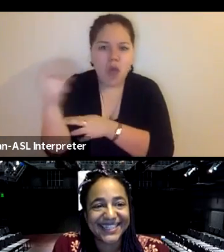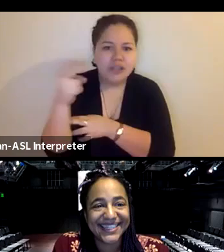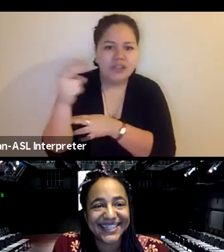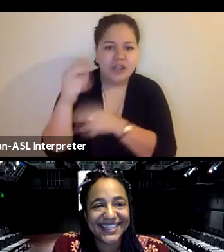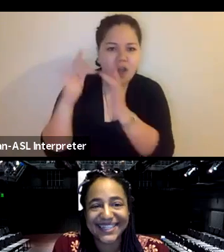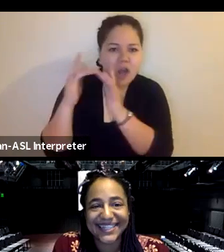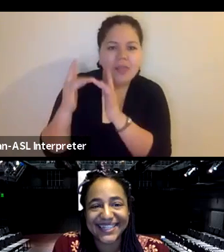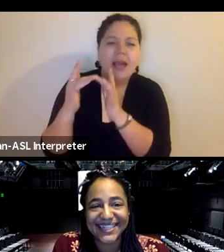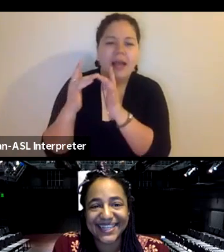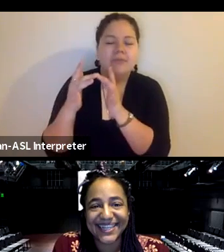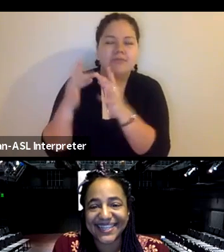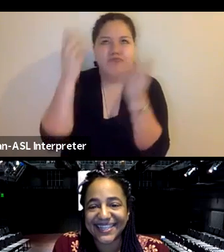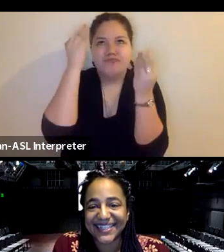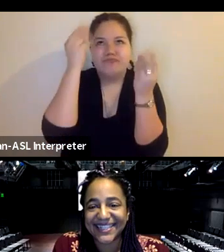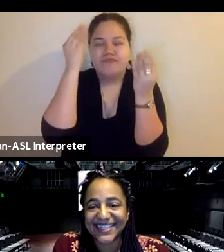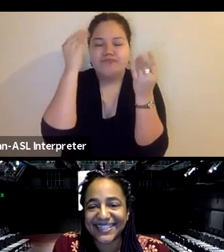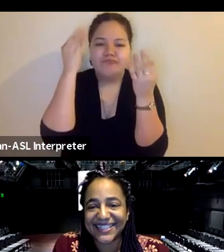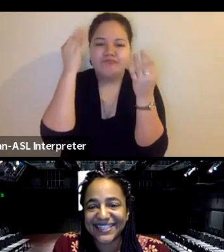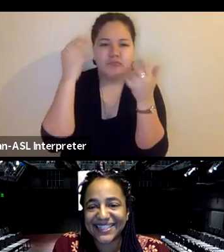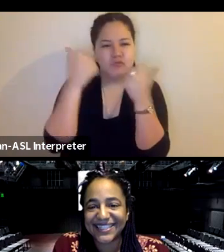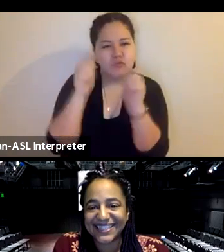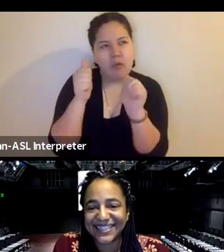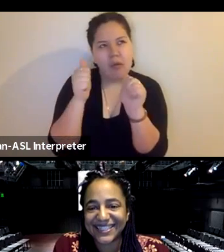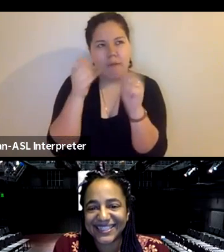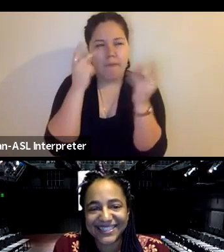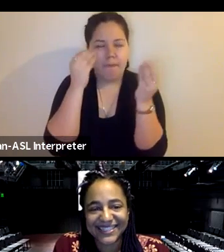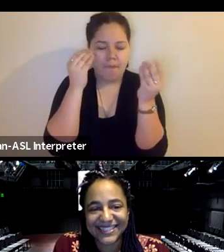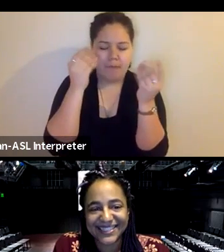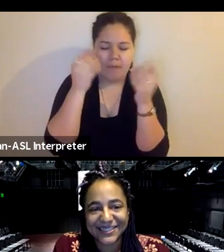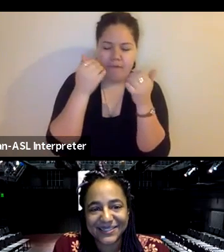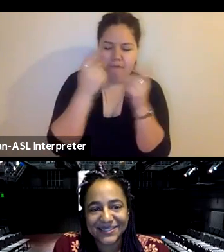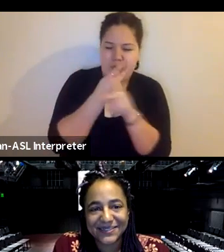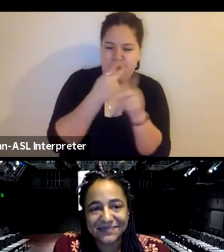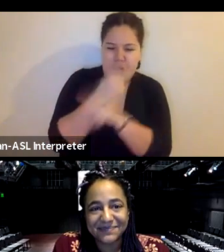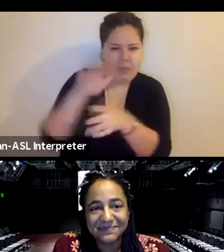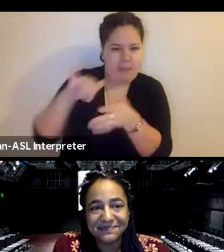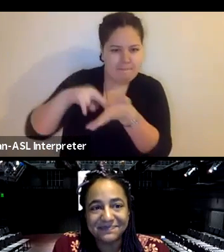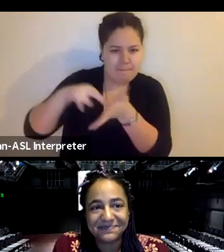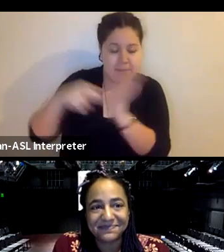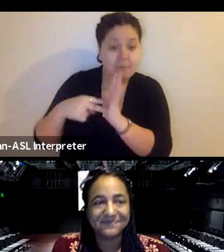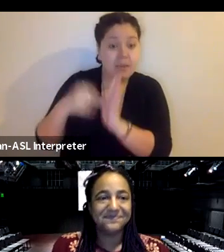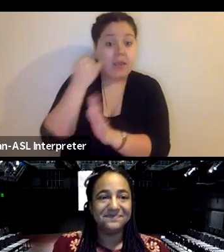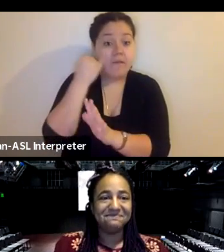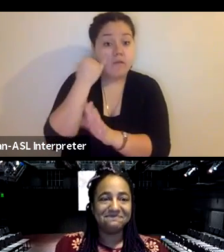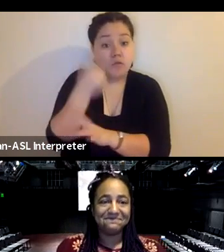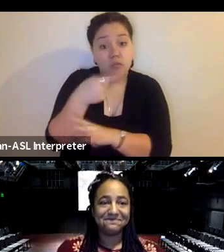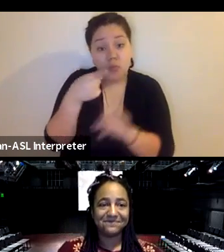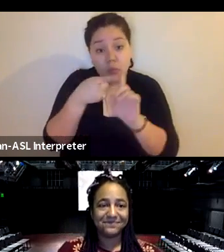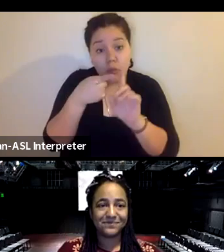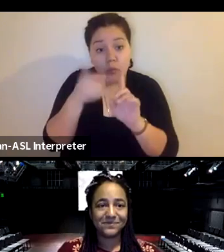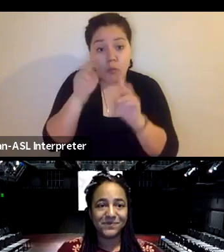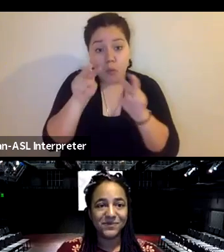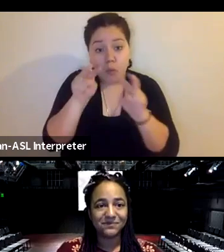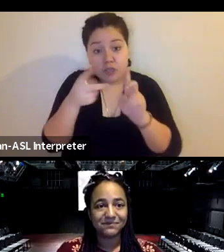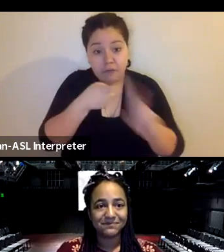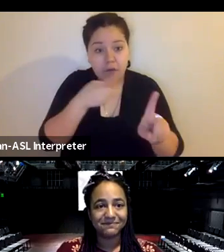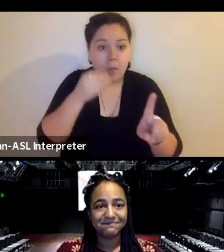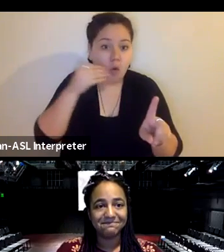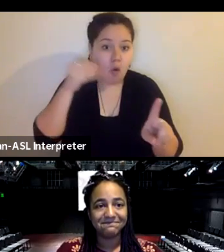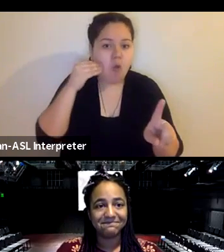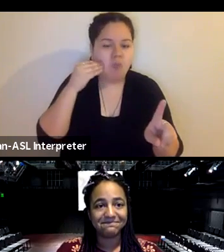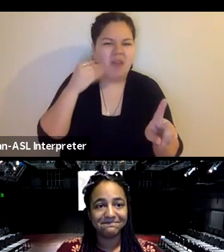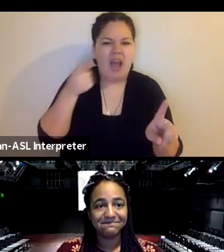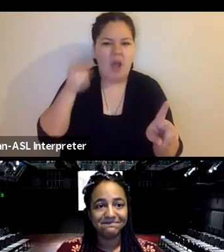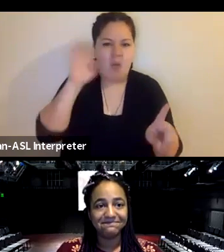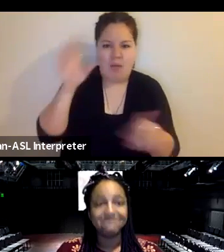some thoughts. For those of you who are viewing at home, we just gave, as Claudia mentioned, as you just witnessed, what we do in our practice of